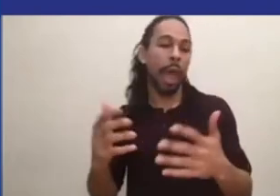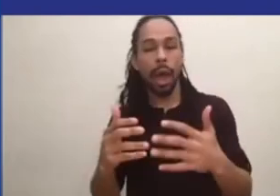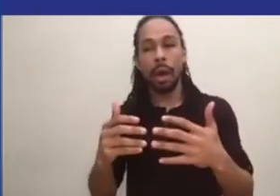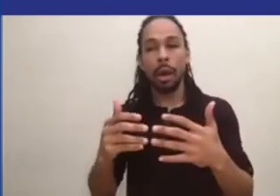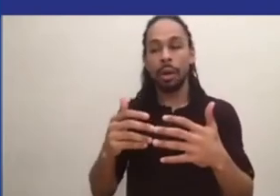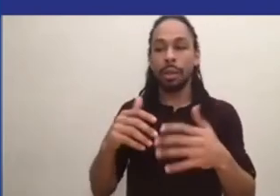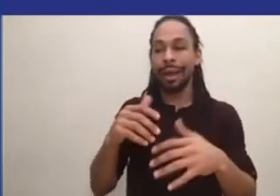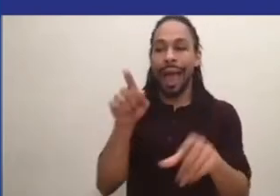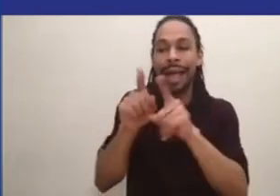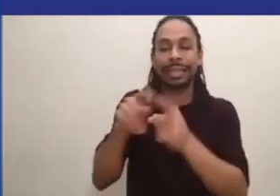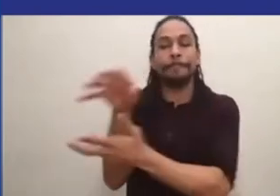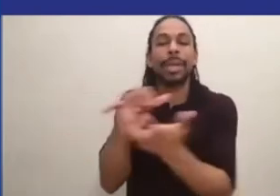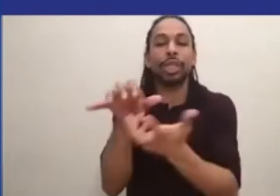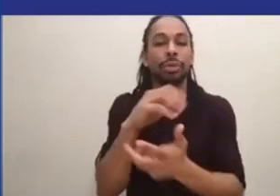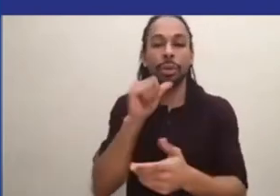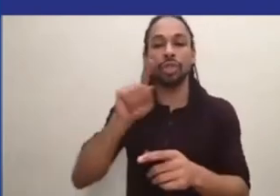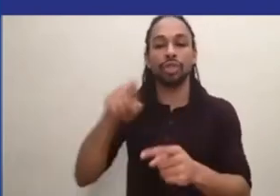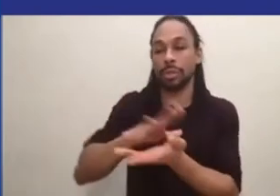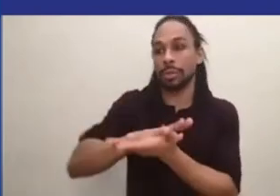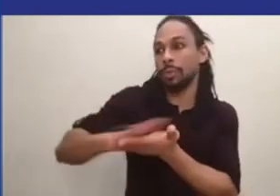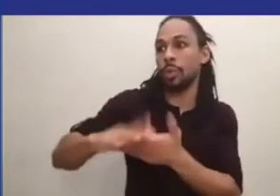And we can start with JaQuel.